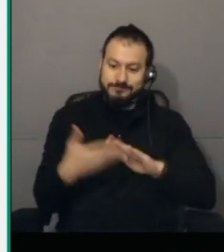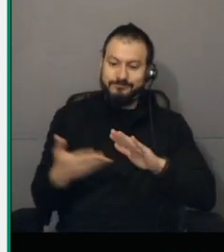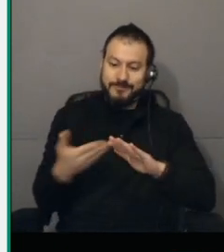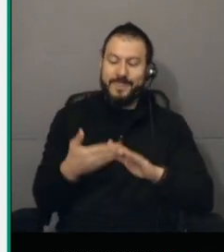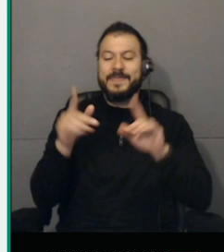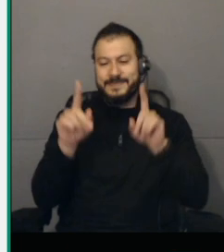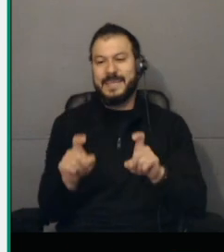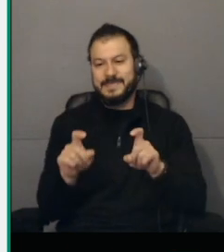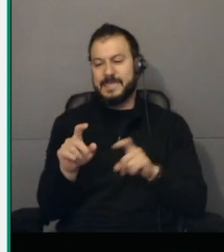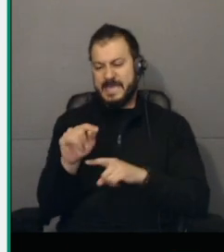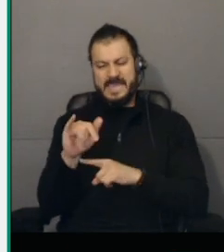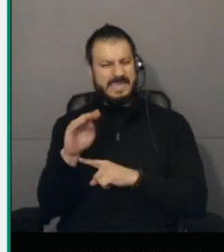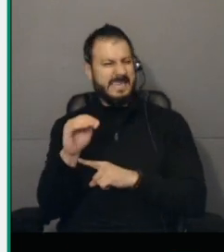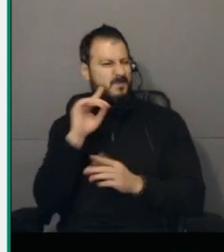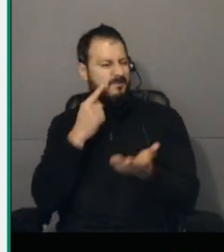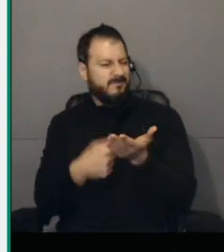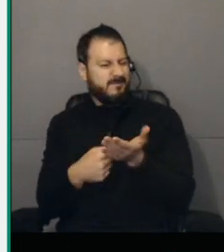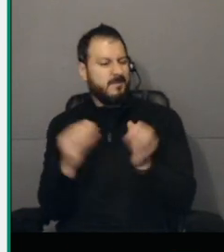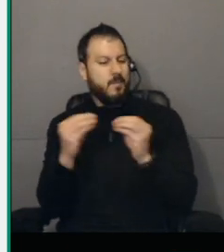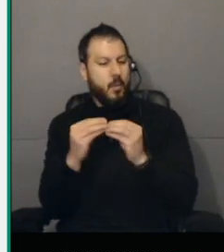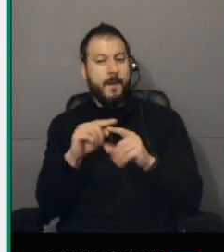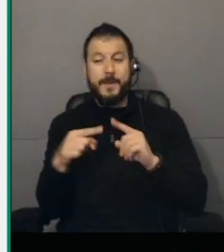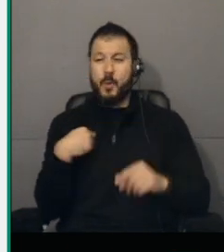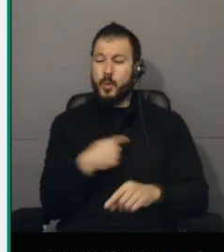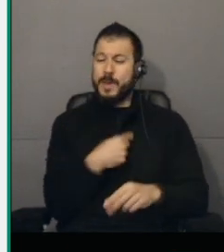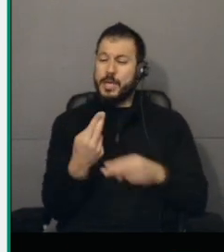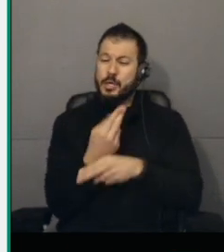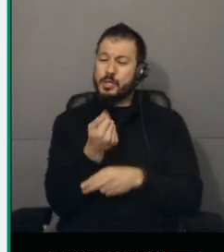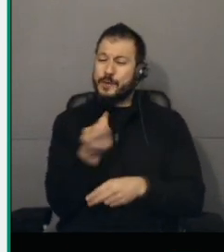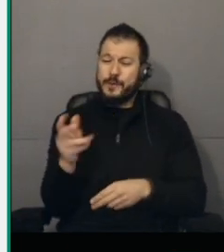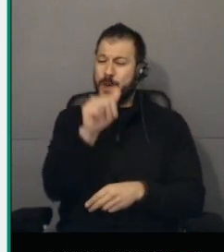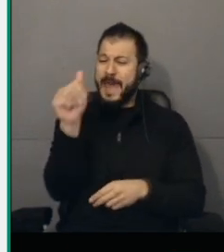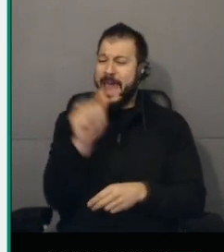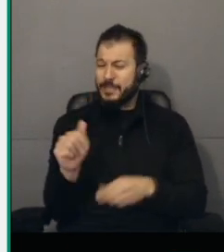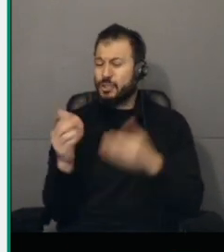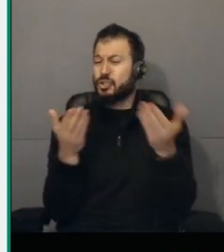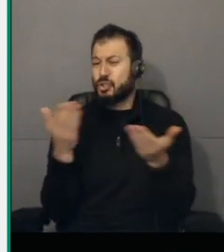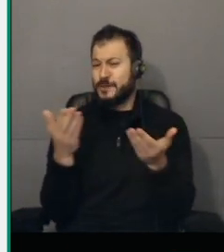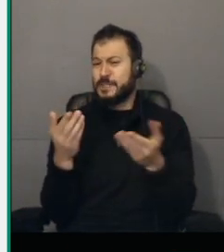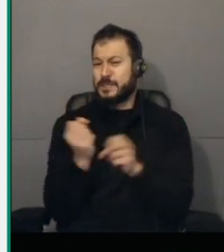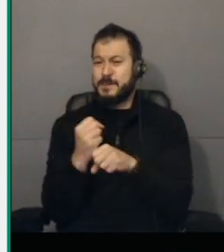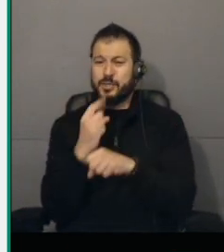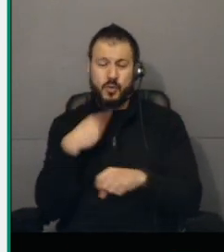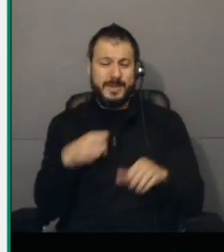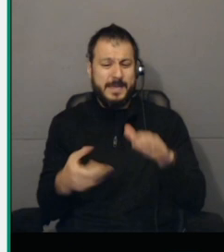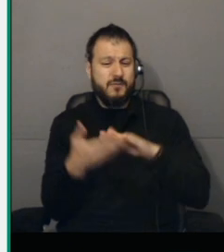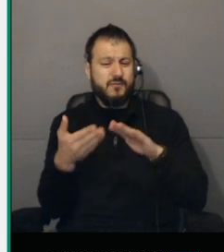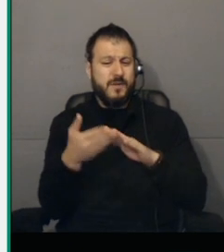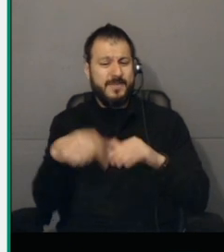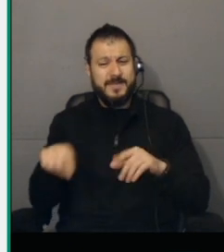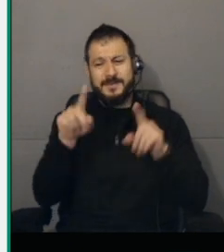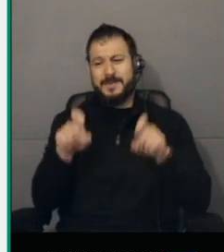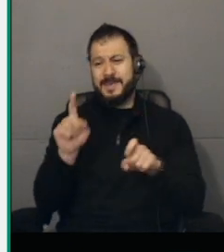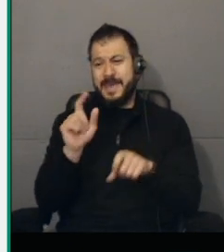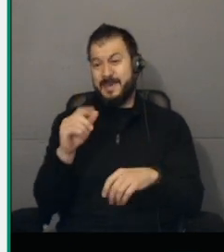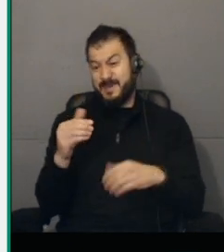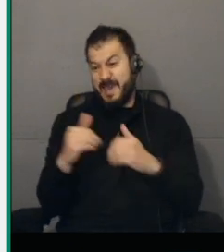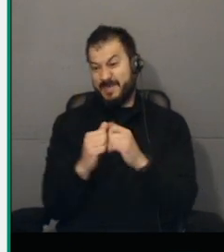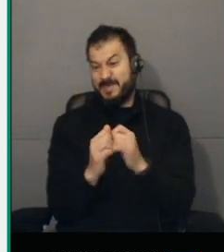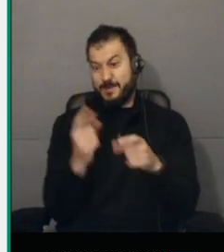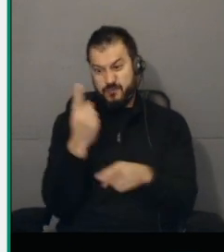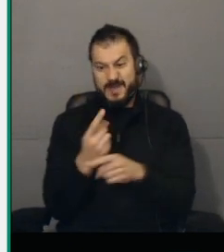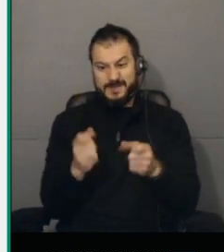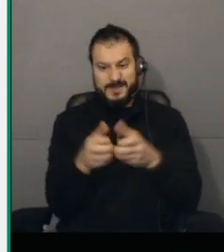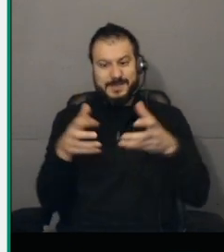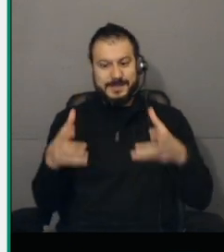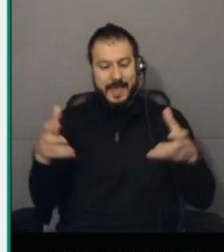Tim will talk about this more in a moment, but we use a few Azure services to ensure we can run these tests at scale. And what makes this passive is we don't even need to think